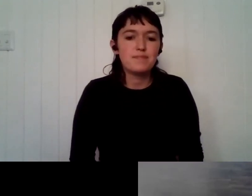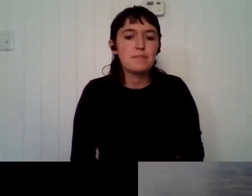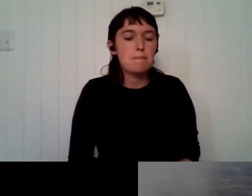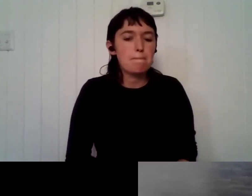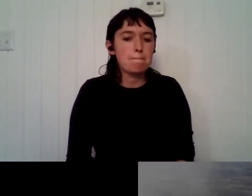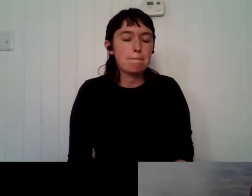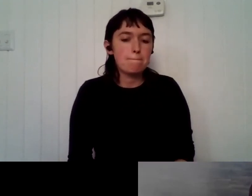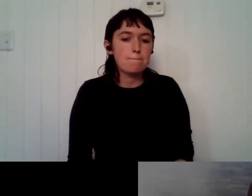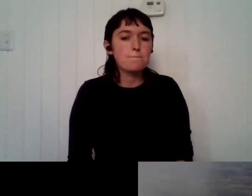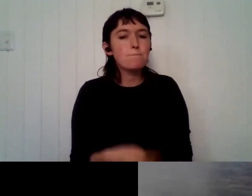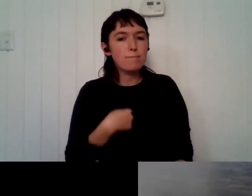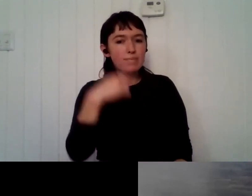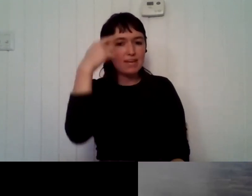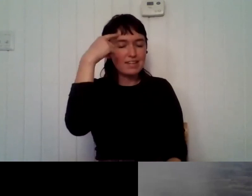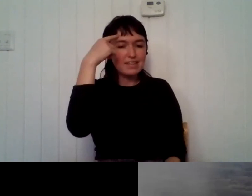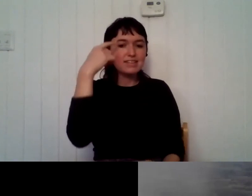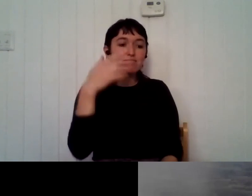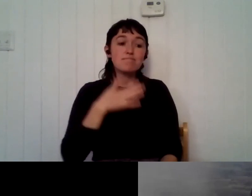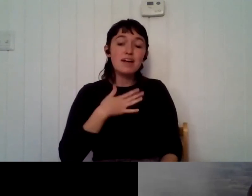favorite thing that I learned when I started